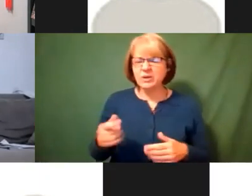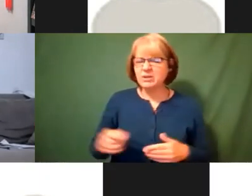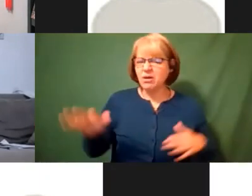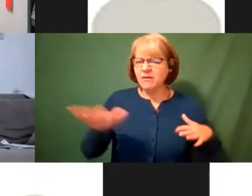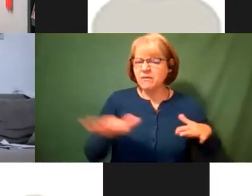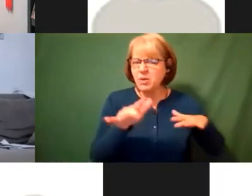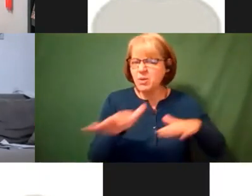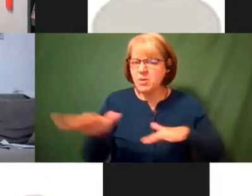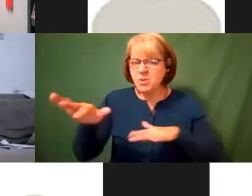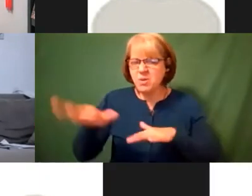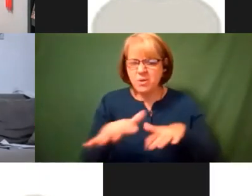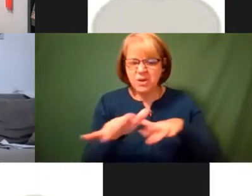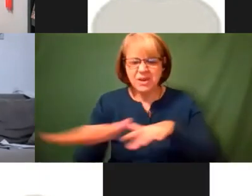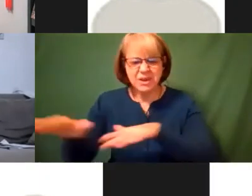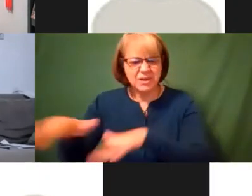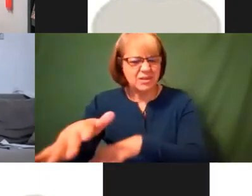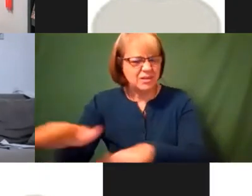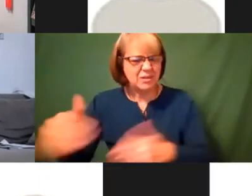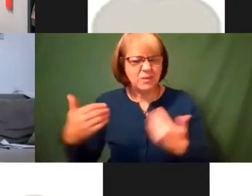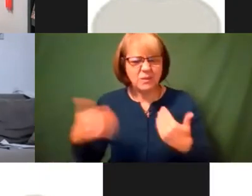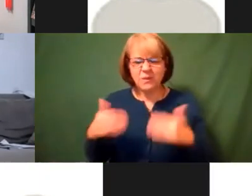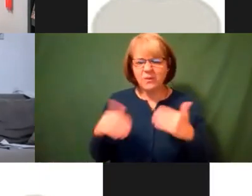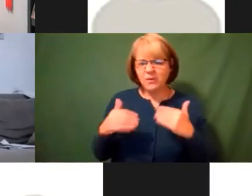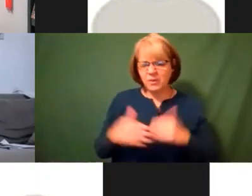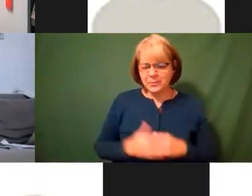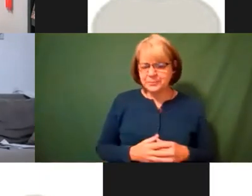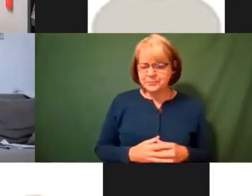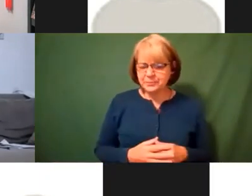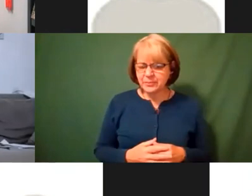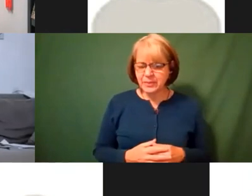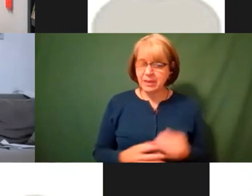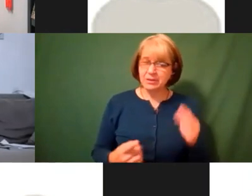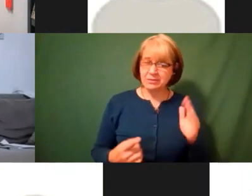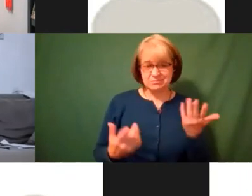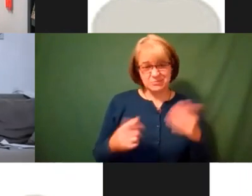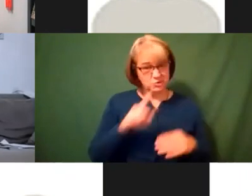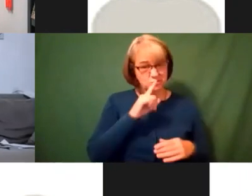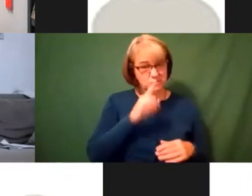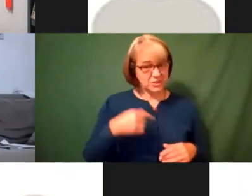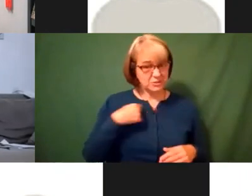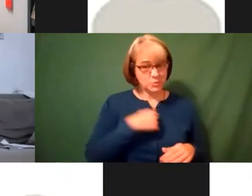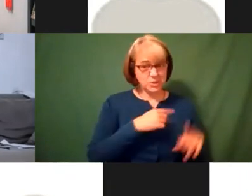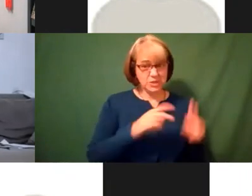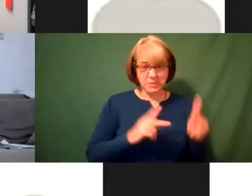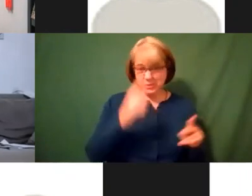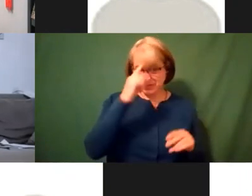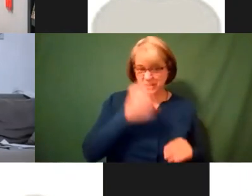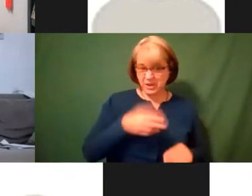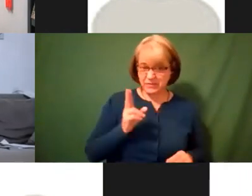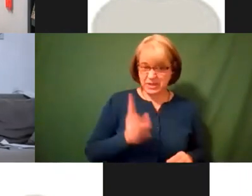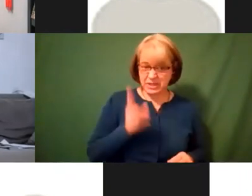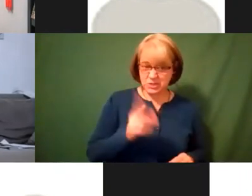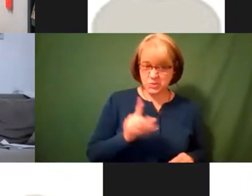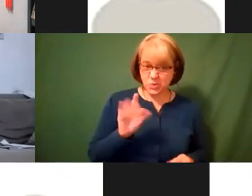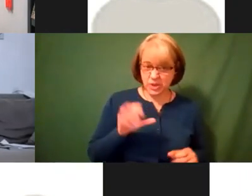know, and as human beings, we're comfortable thinking in 100-year increments, but really, if we thought in geologic